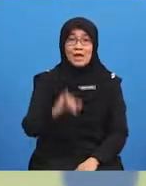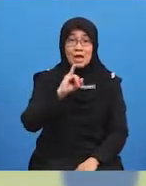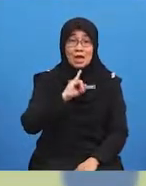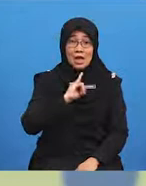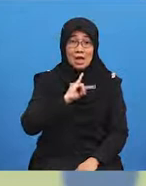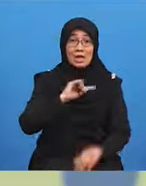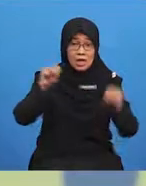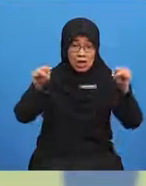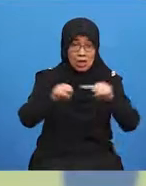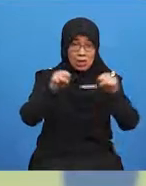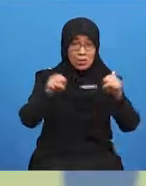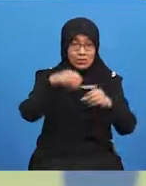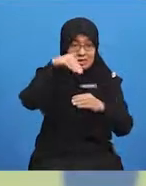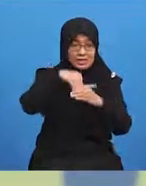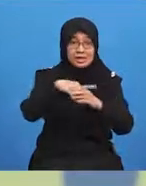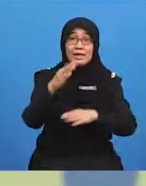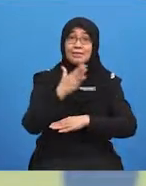I cook in my...